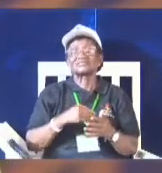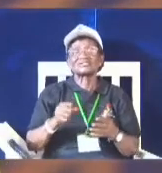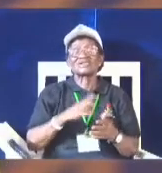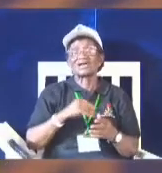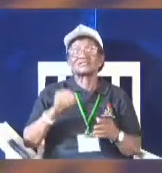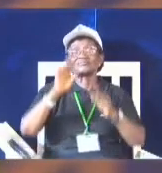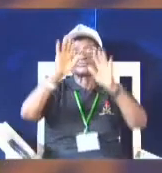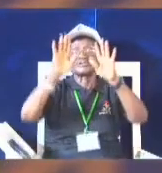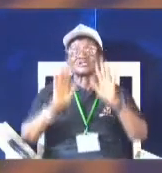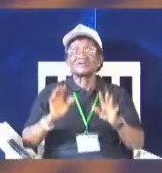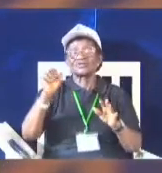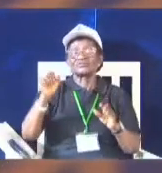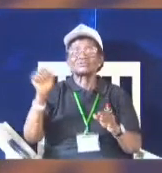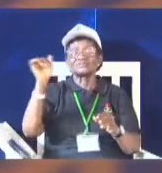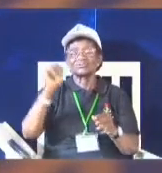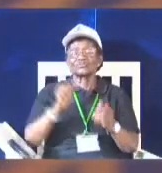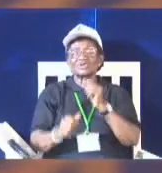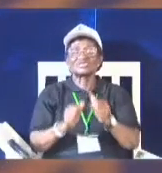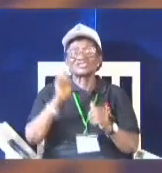miracles which he did.